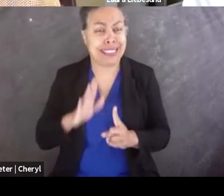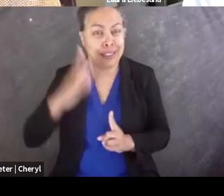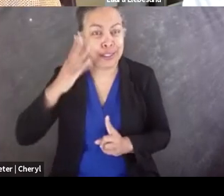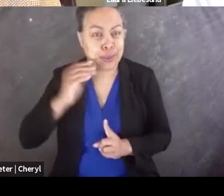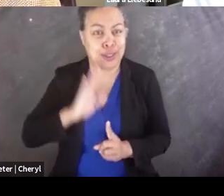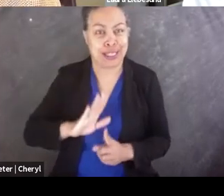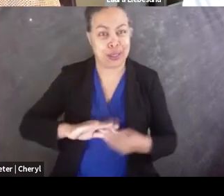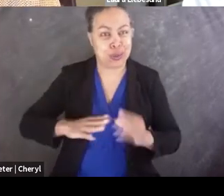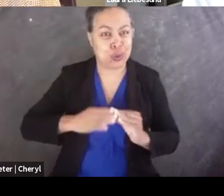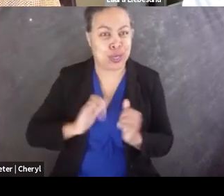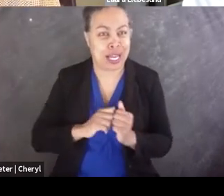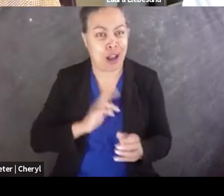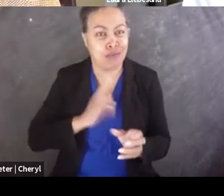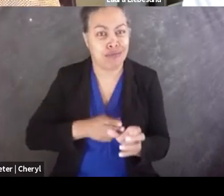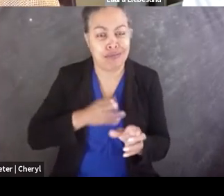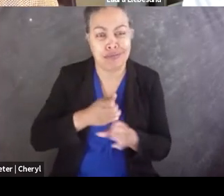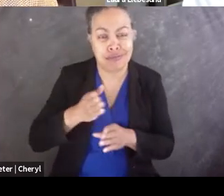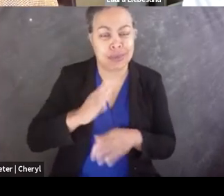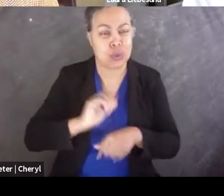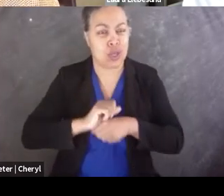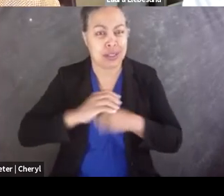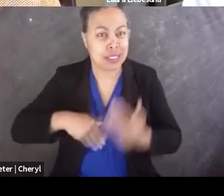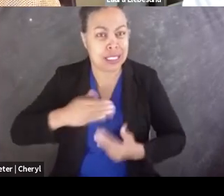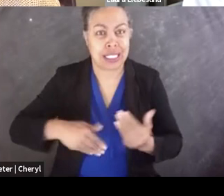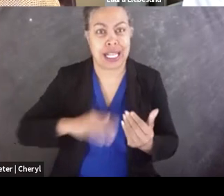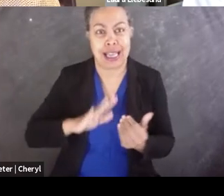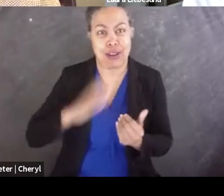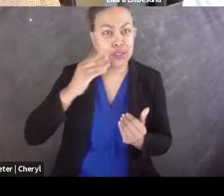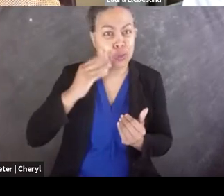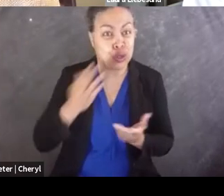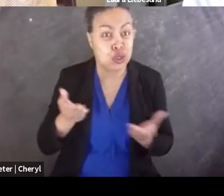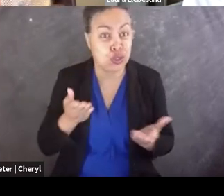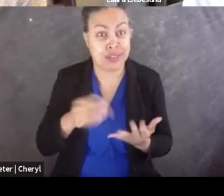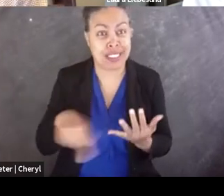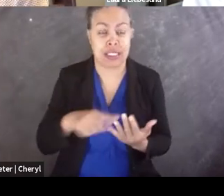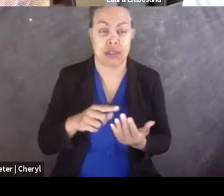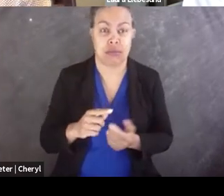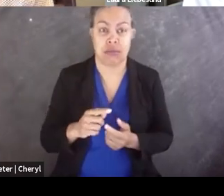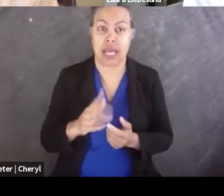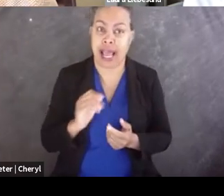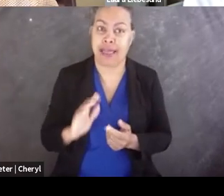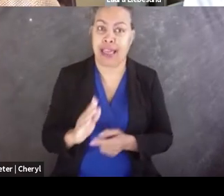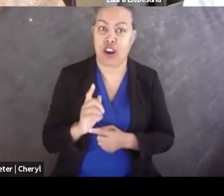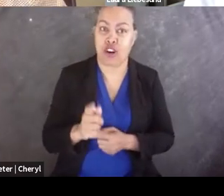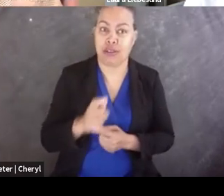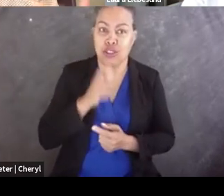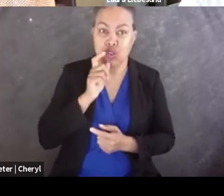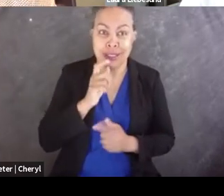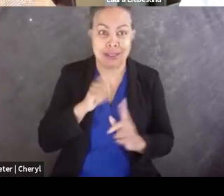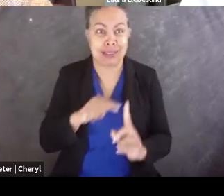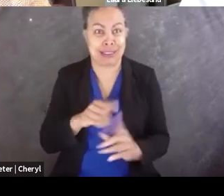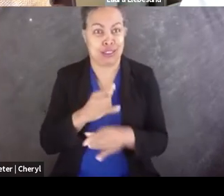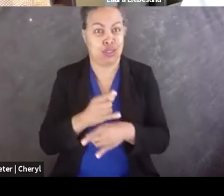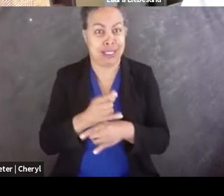inspired them to get into the craft and their own experiences. And then serving drinks that really told a historical story or a story about